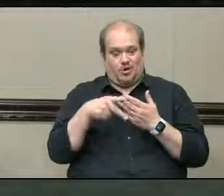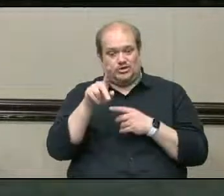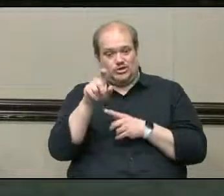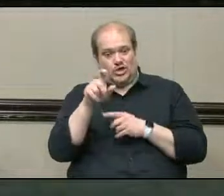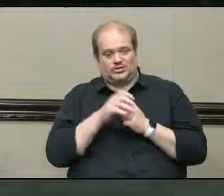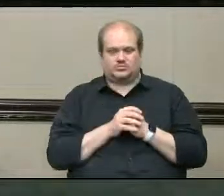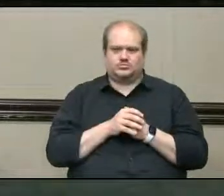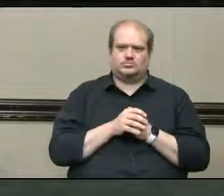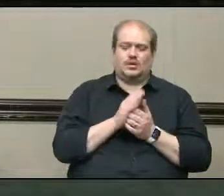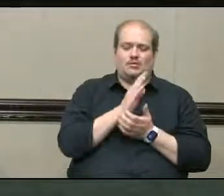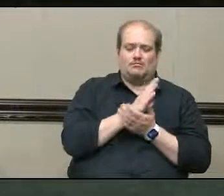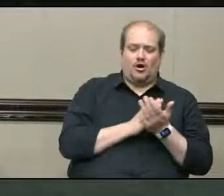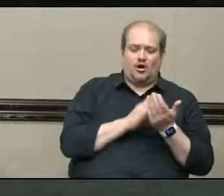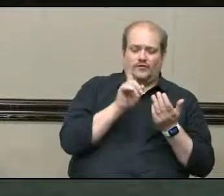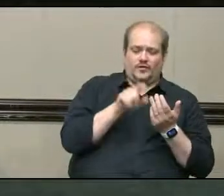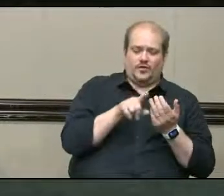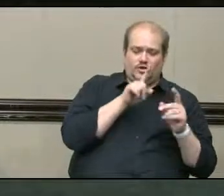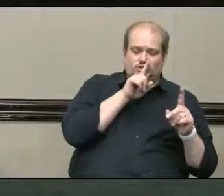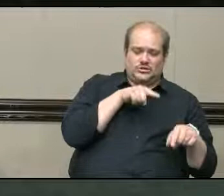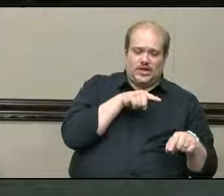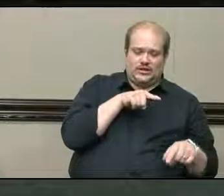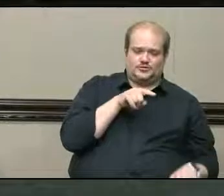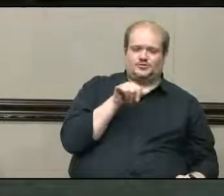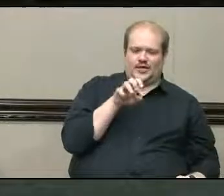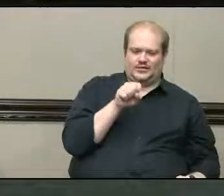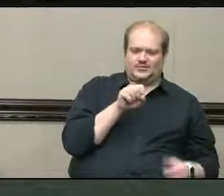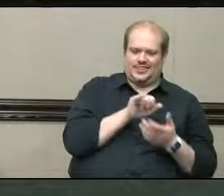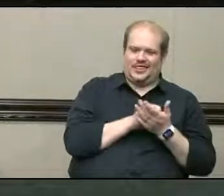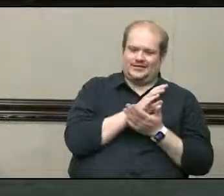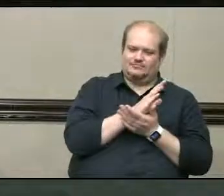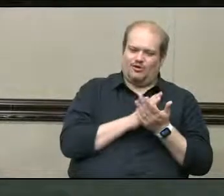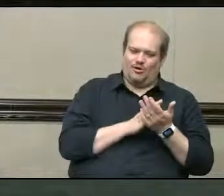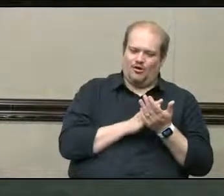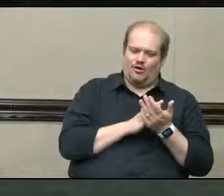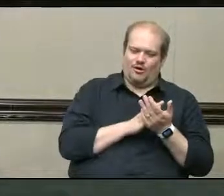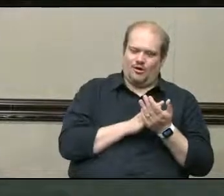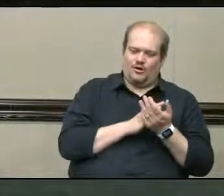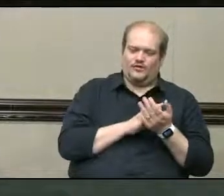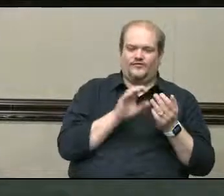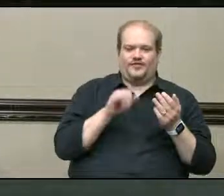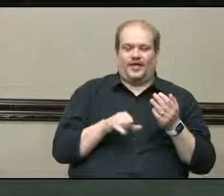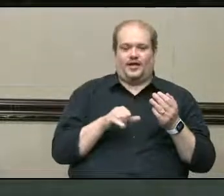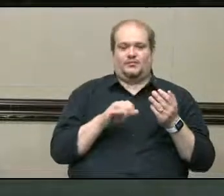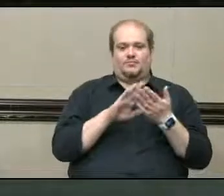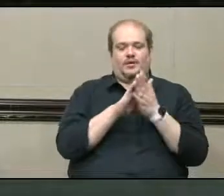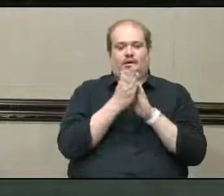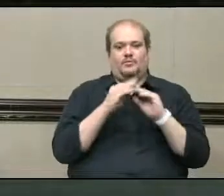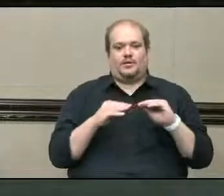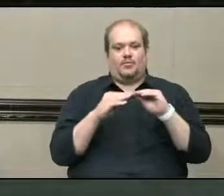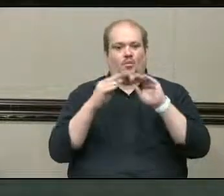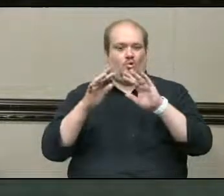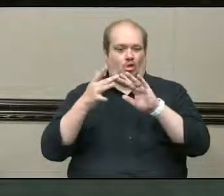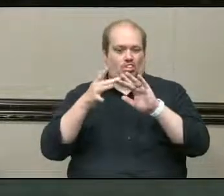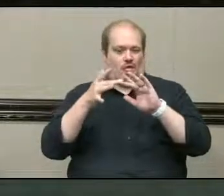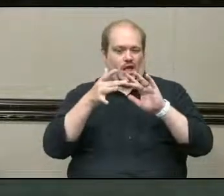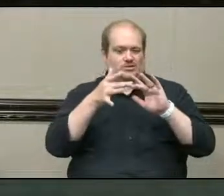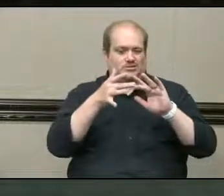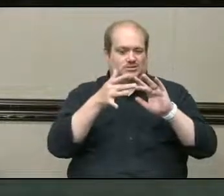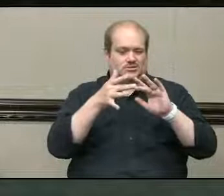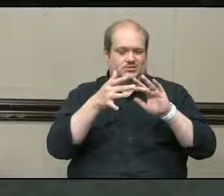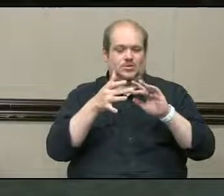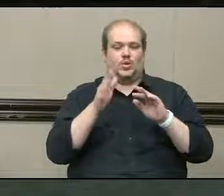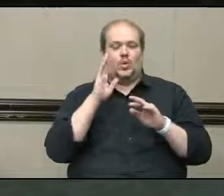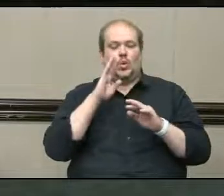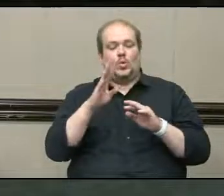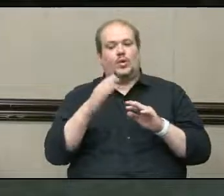And part of her question, that answer is yes. That's part of that going more digital. We're